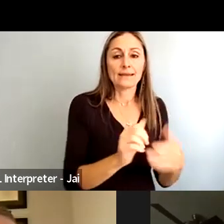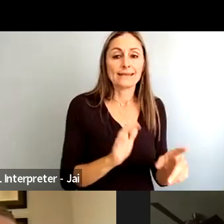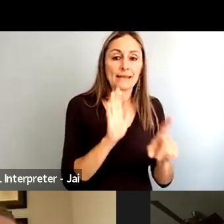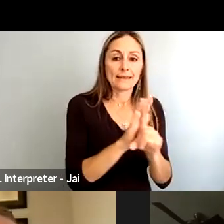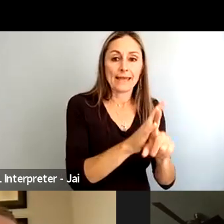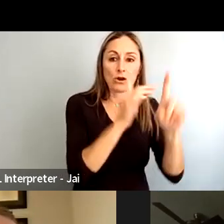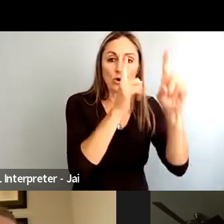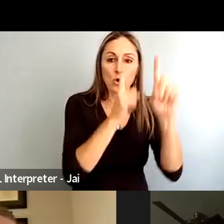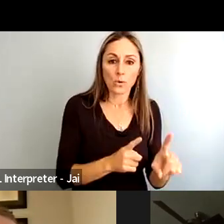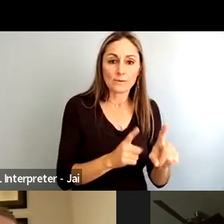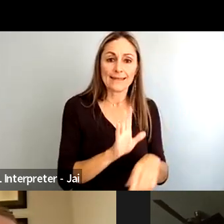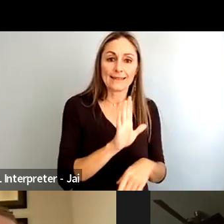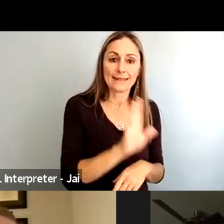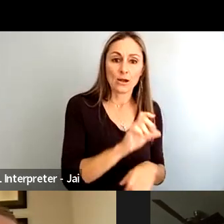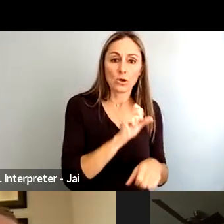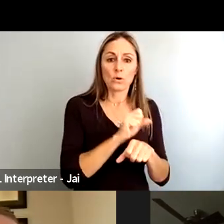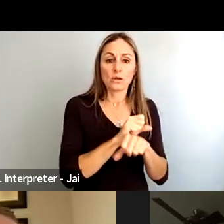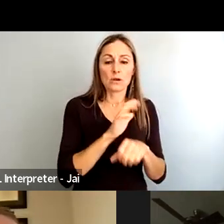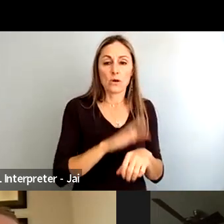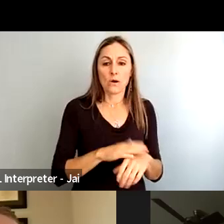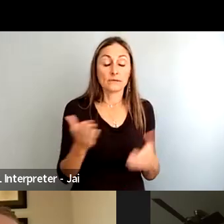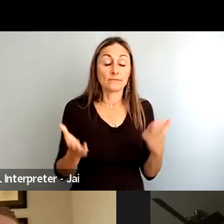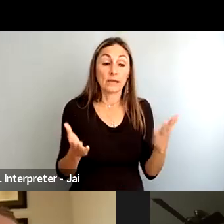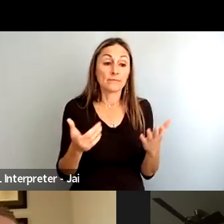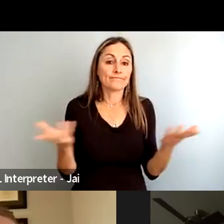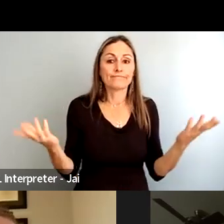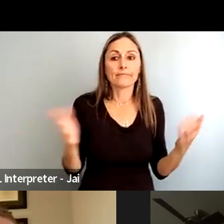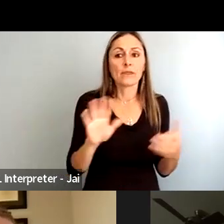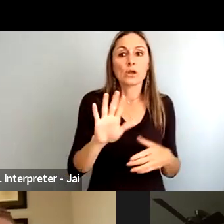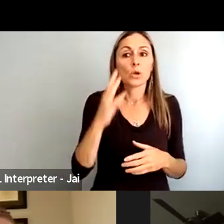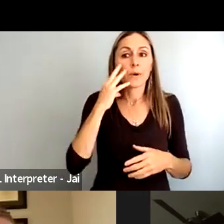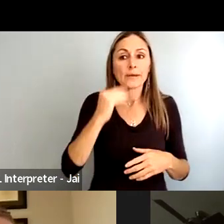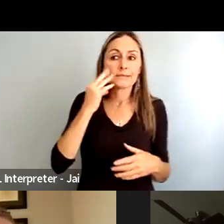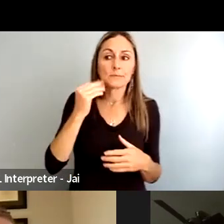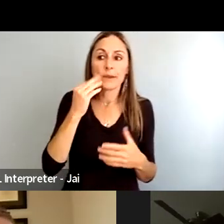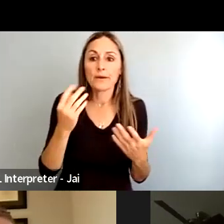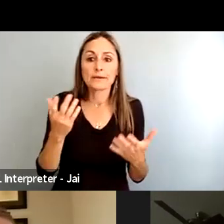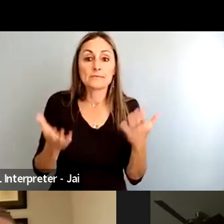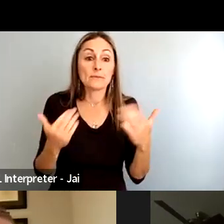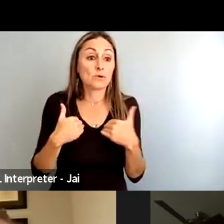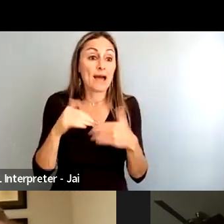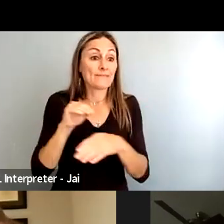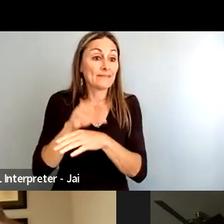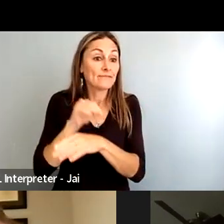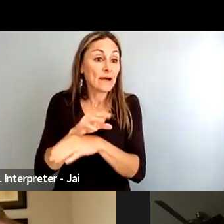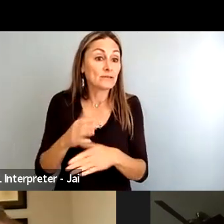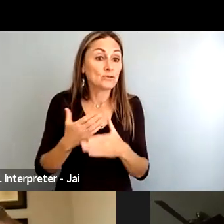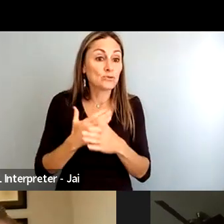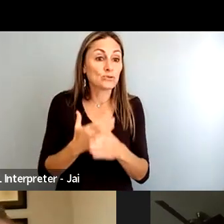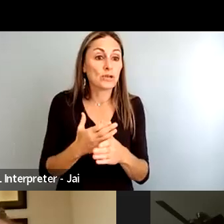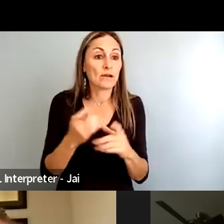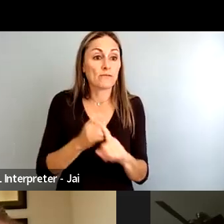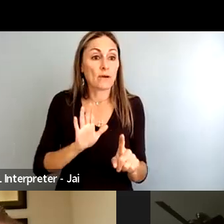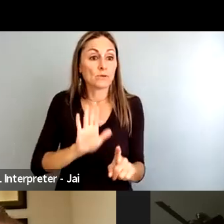that they're working on, and you might have, your experience, have some advice maybe to share or from your